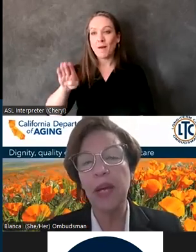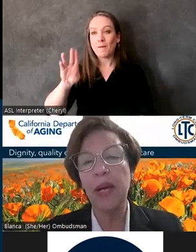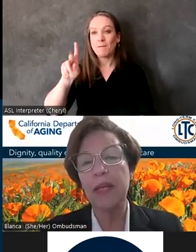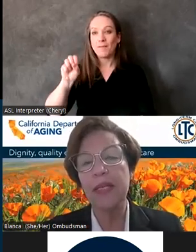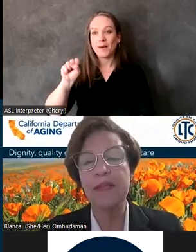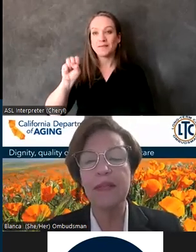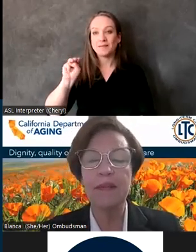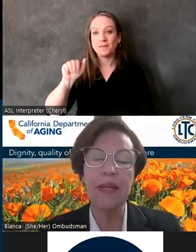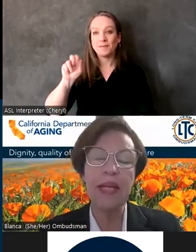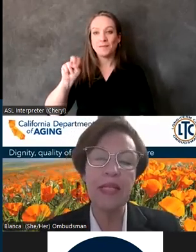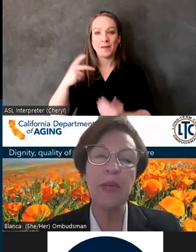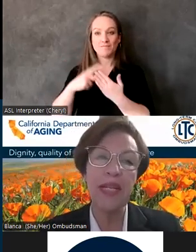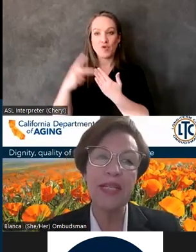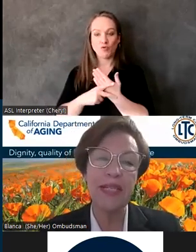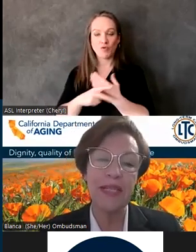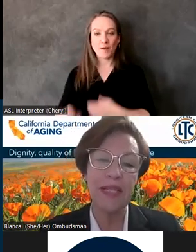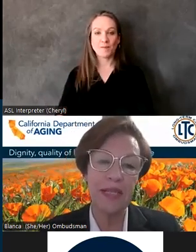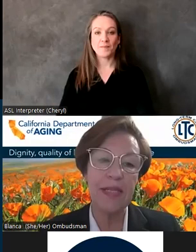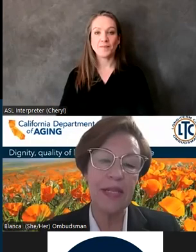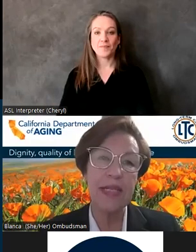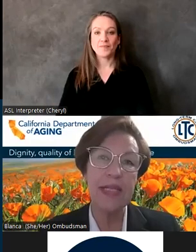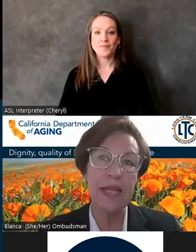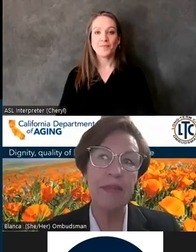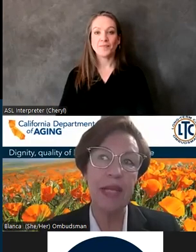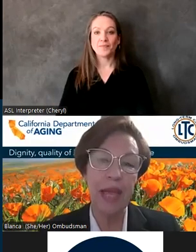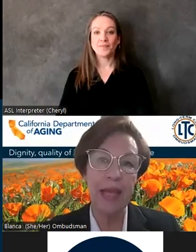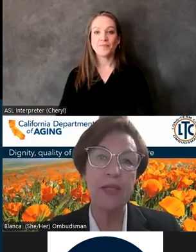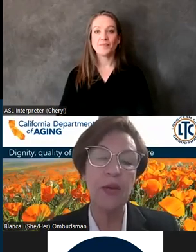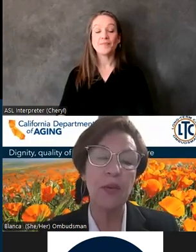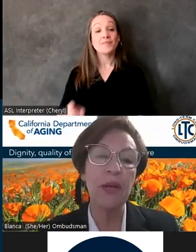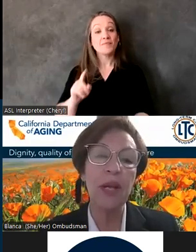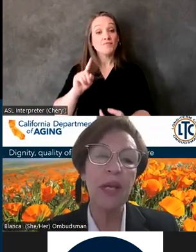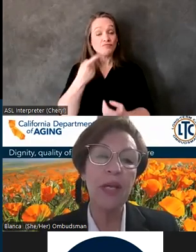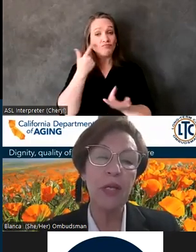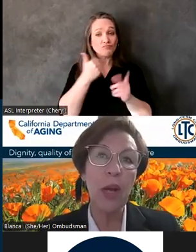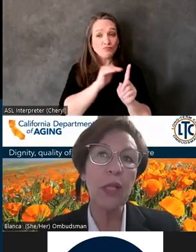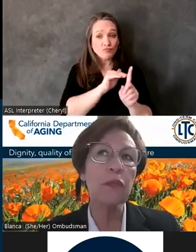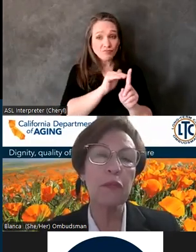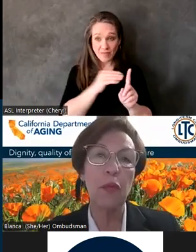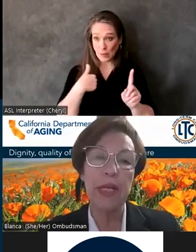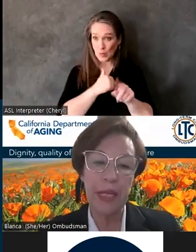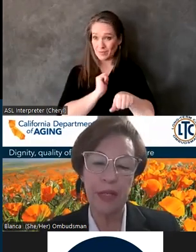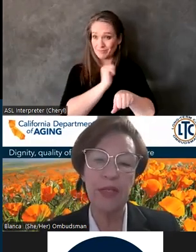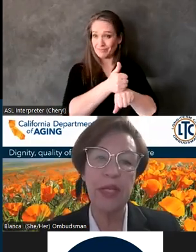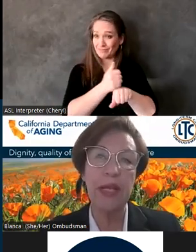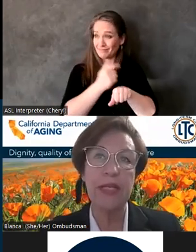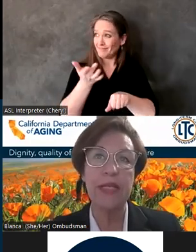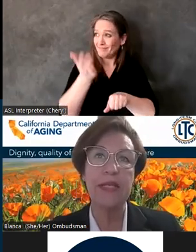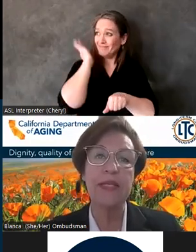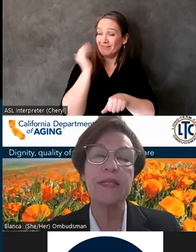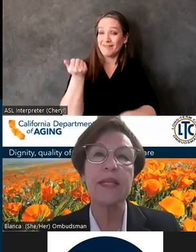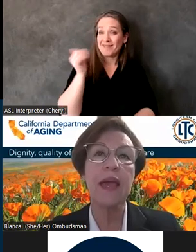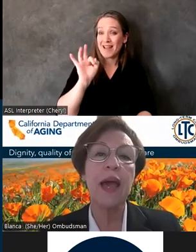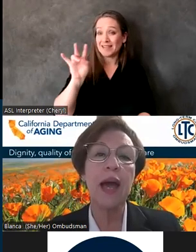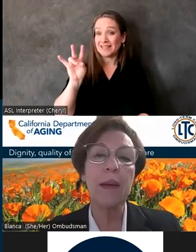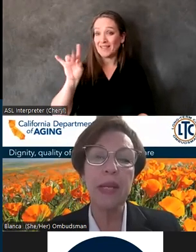program has been in existence since 1978. So we're well over 40 years in